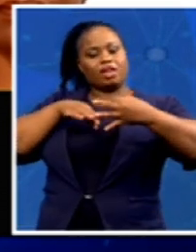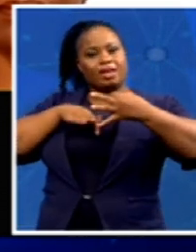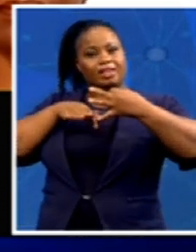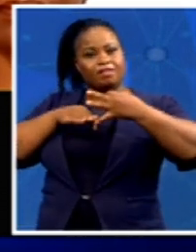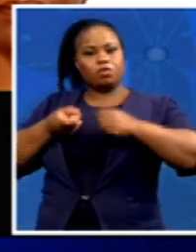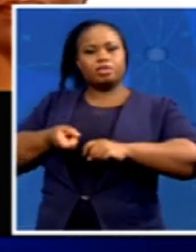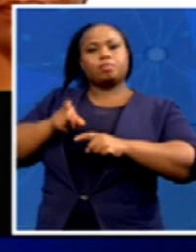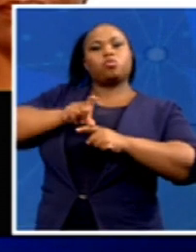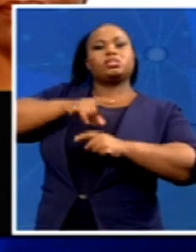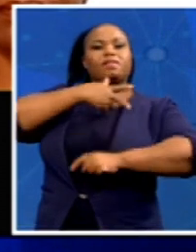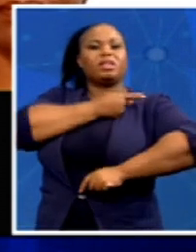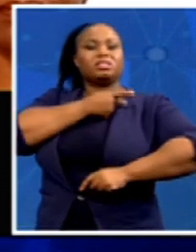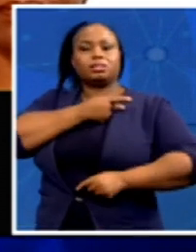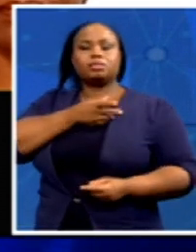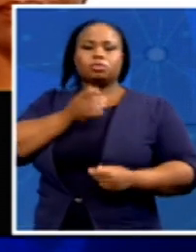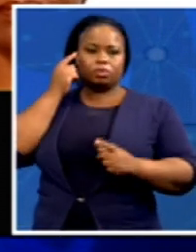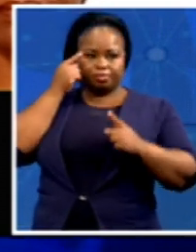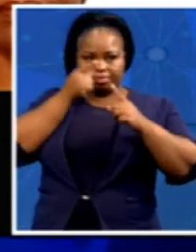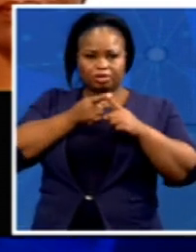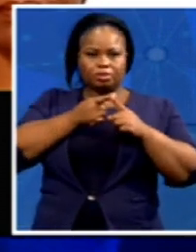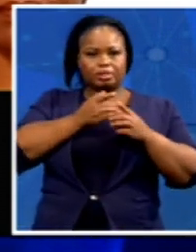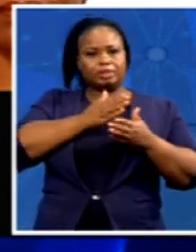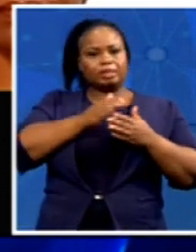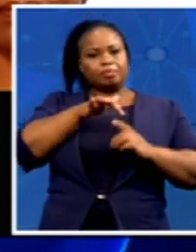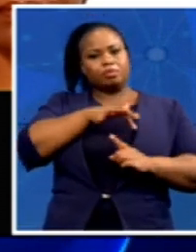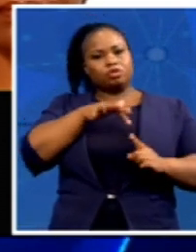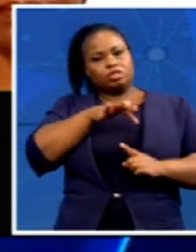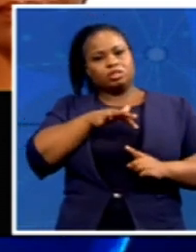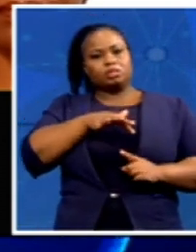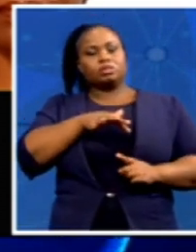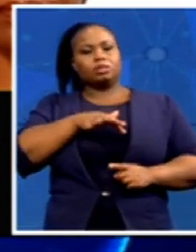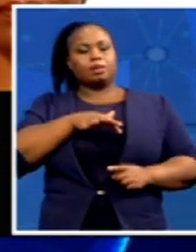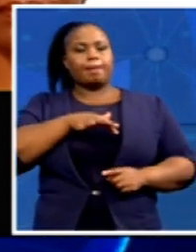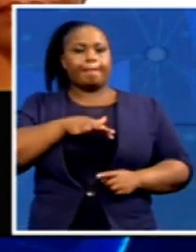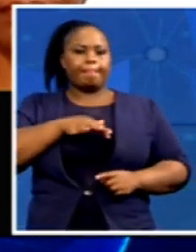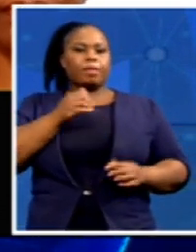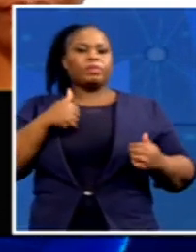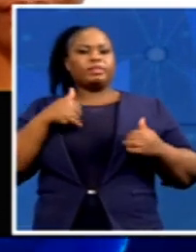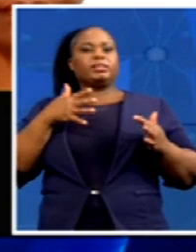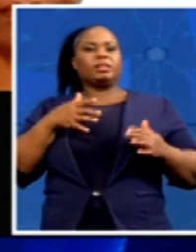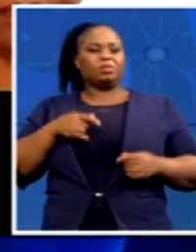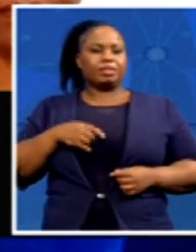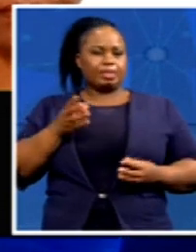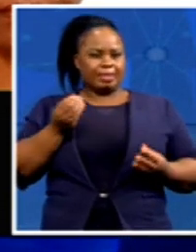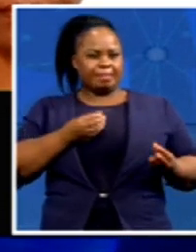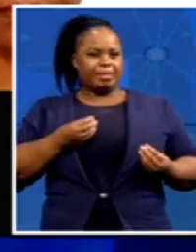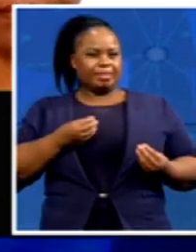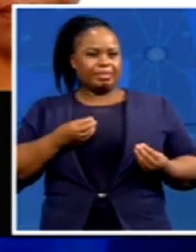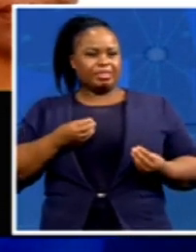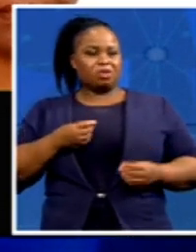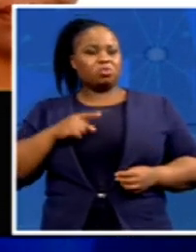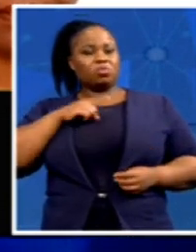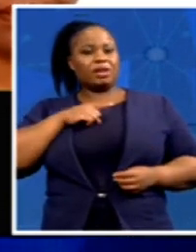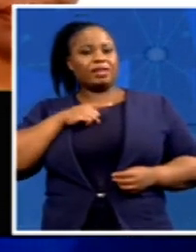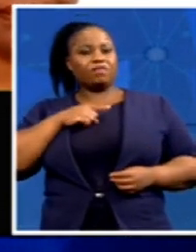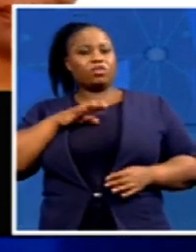immunocompromised conditions and the elderly. I mean, you start with that number, but you do not make boosters of the vaccines, especially